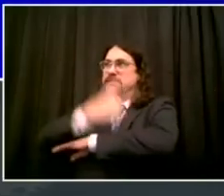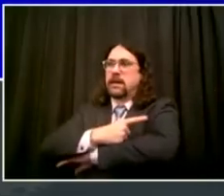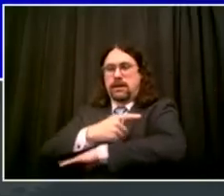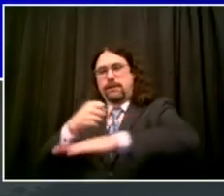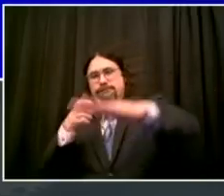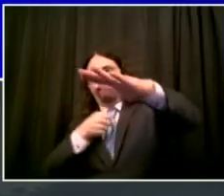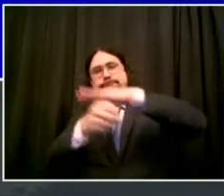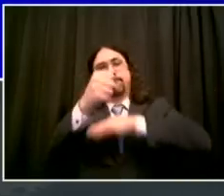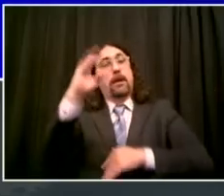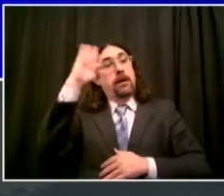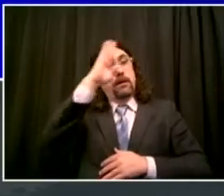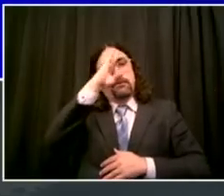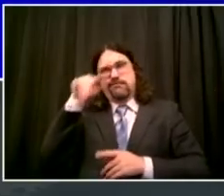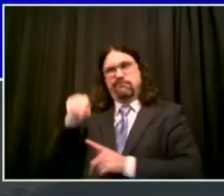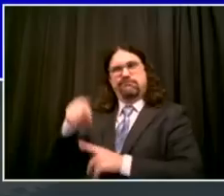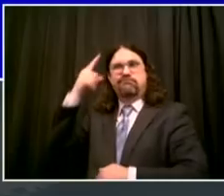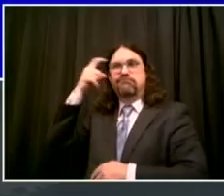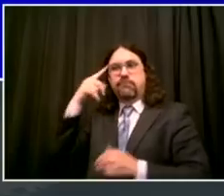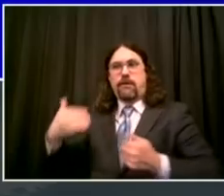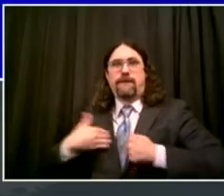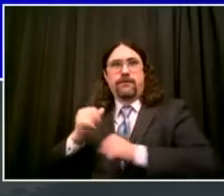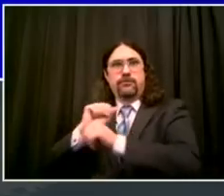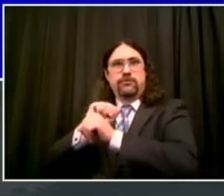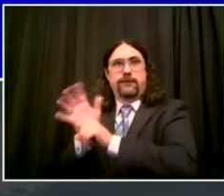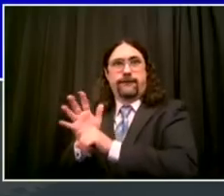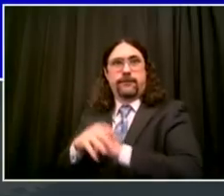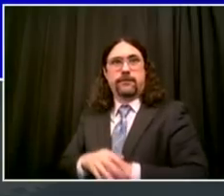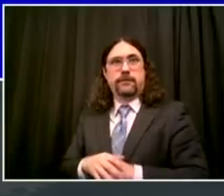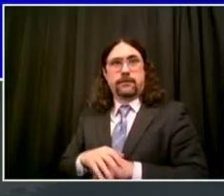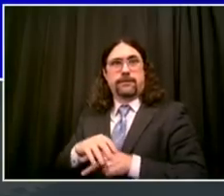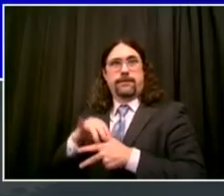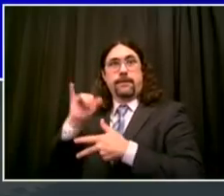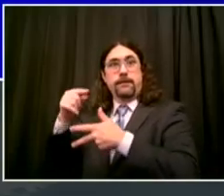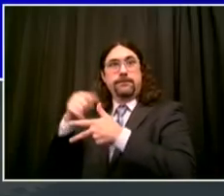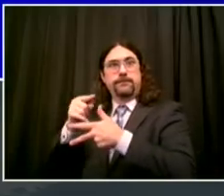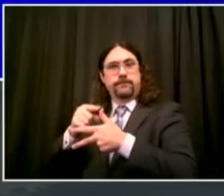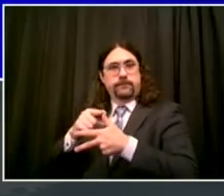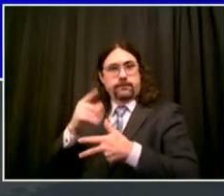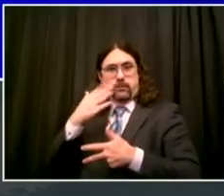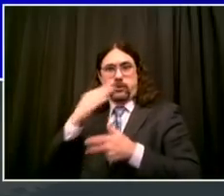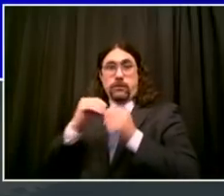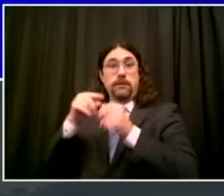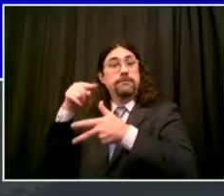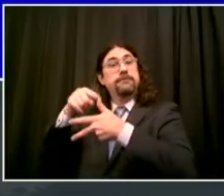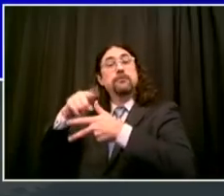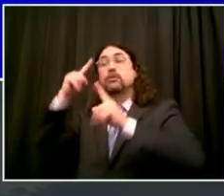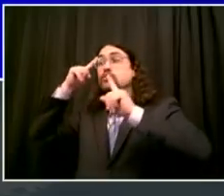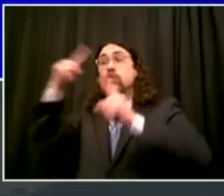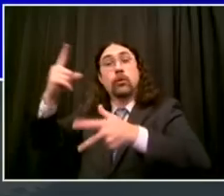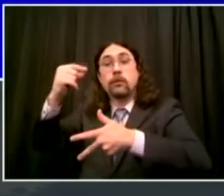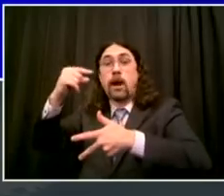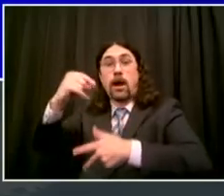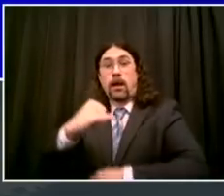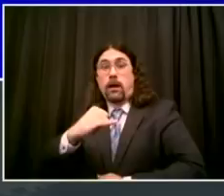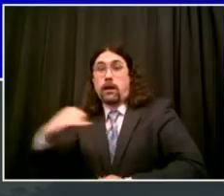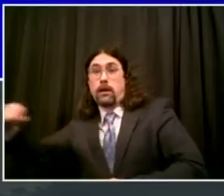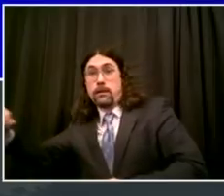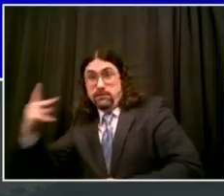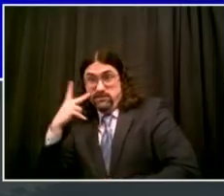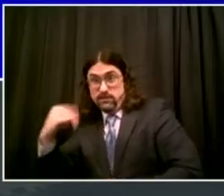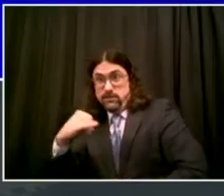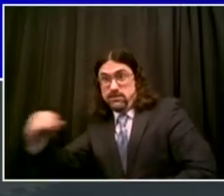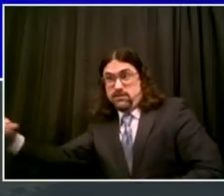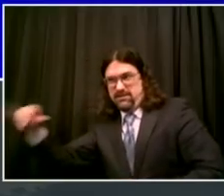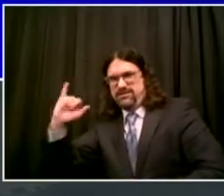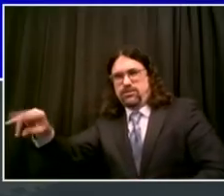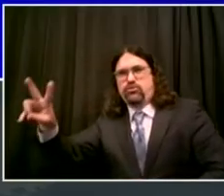So again, that threshold we're looking at staying under 200. 200 is a level that our healthcare leadership